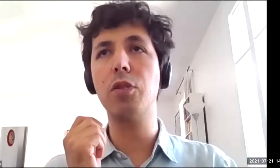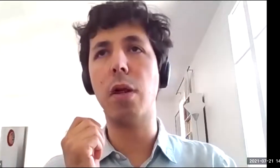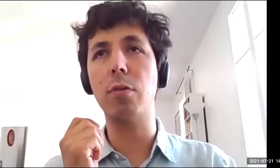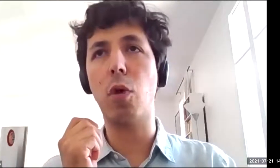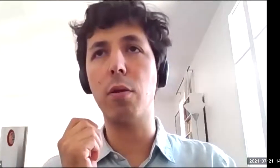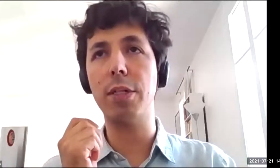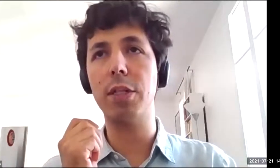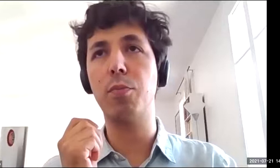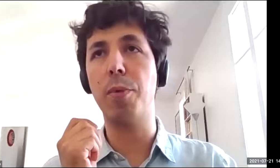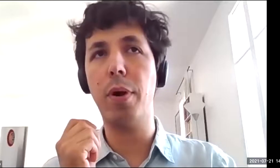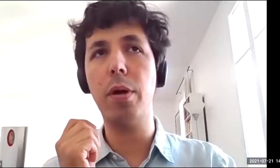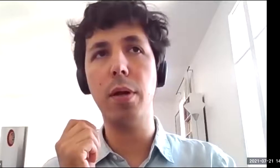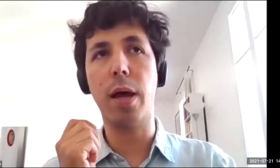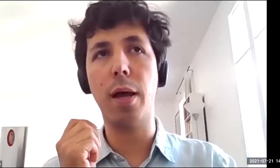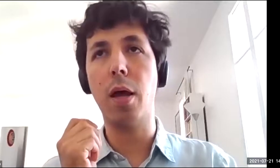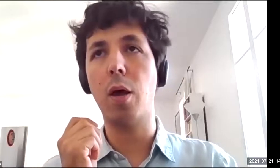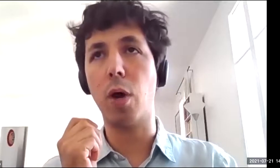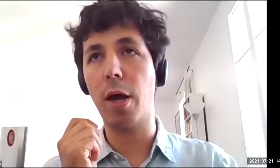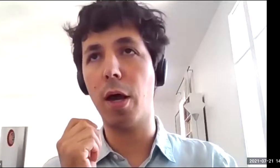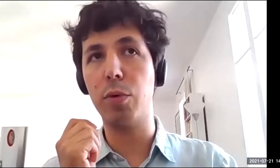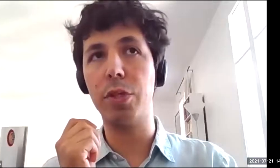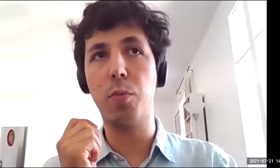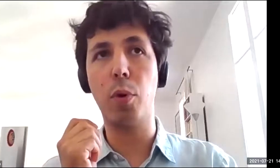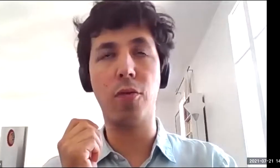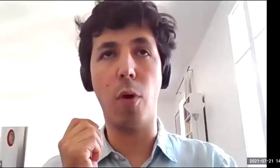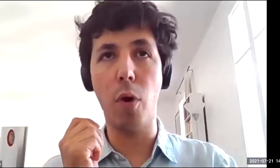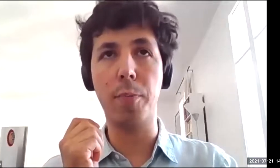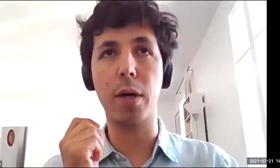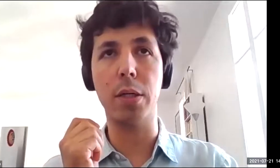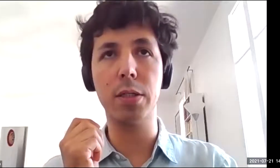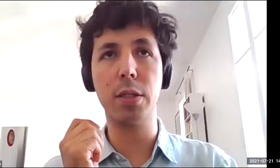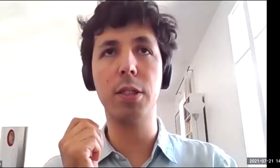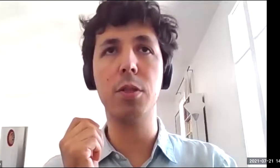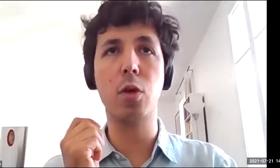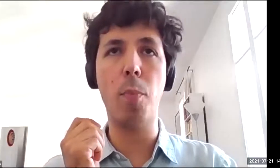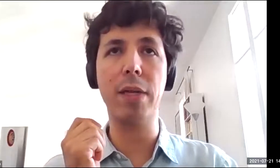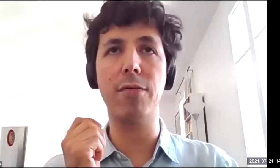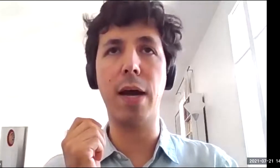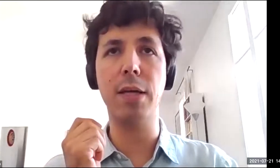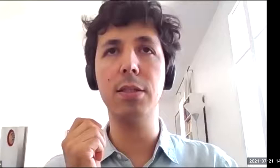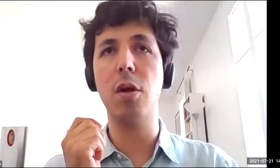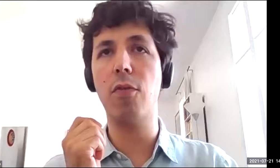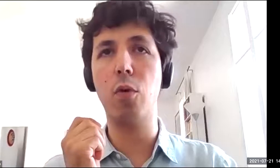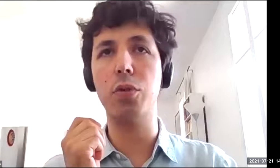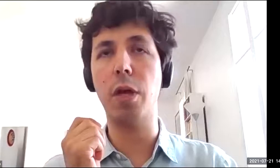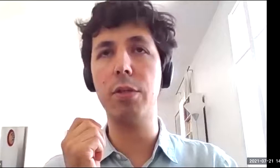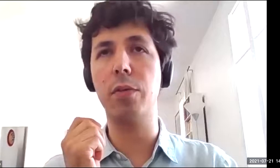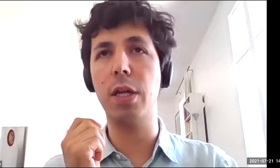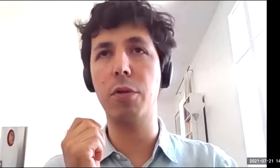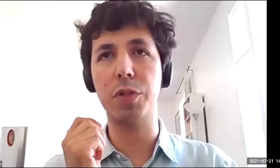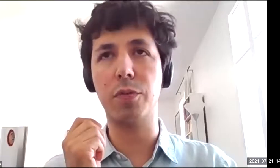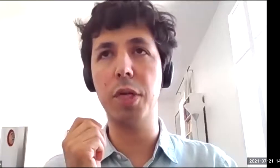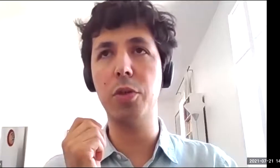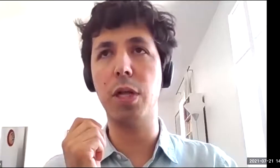that national authorities prepare with the support of other partners. This compact defines focus